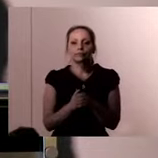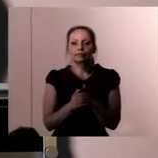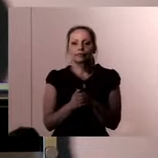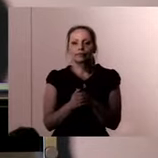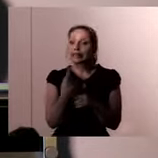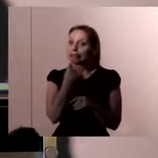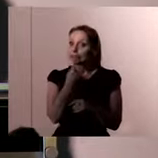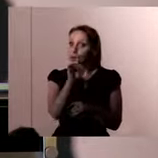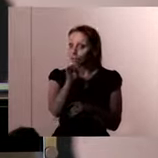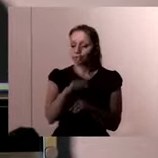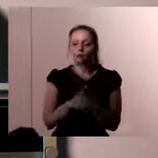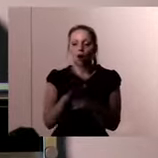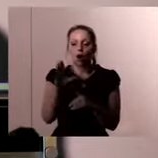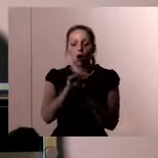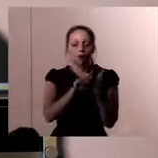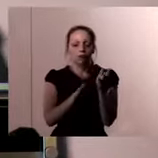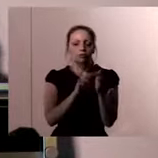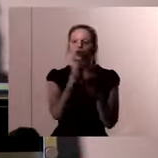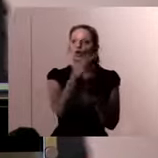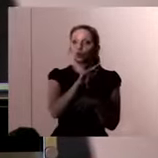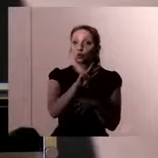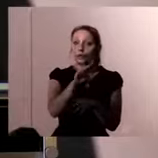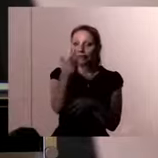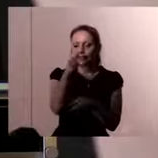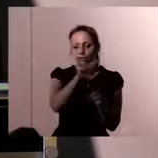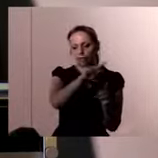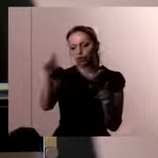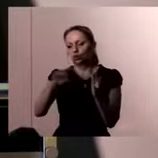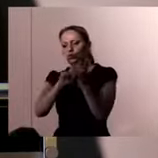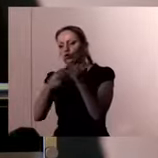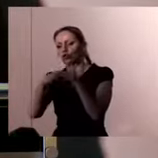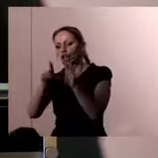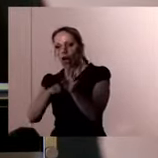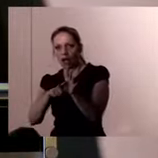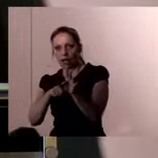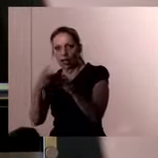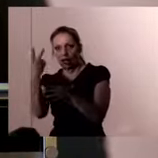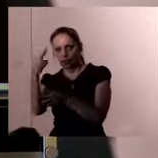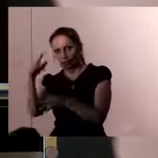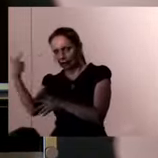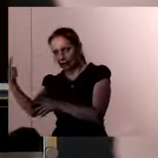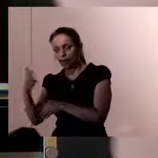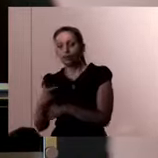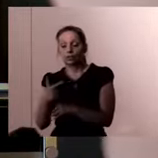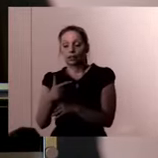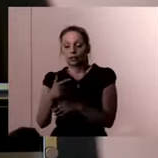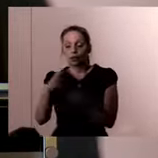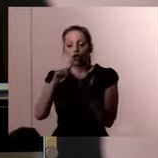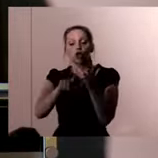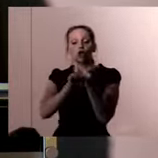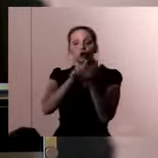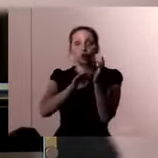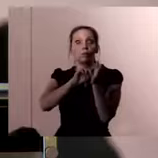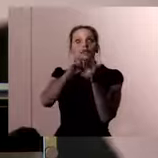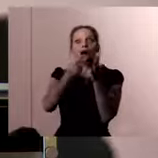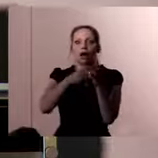It says, from June 27th, through July 17, 2014, Jupiter, which